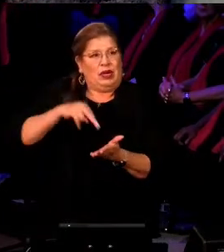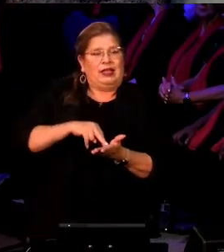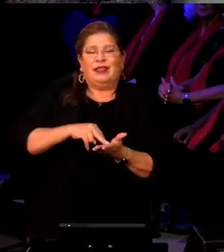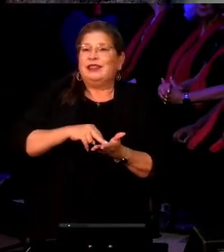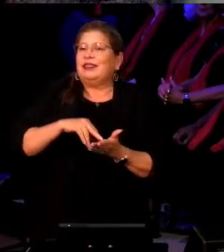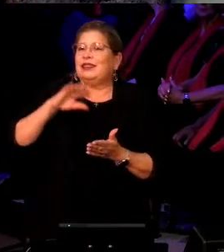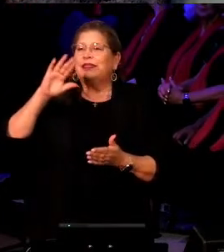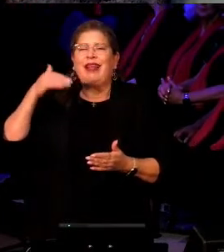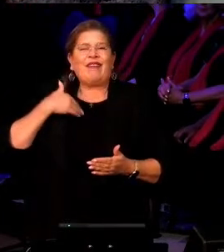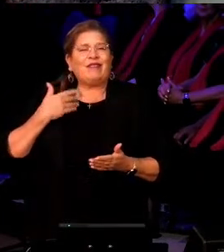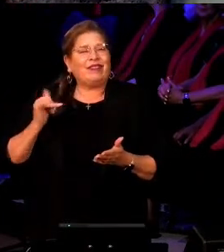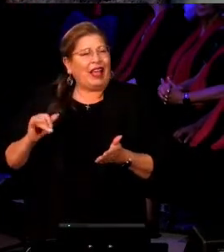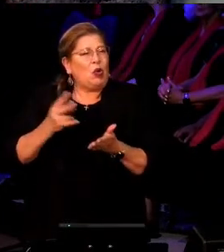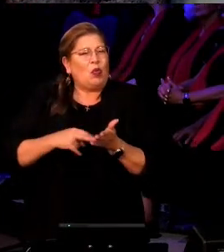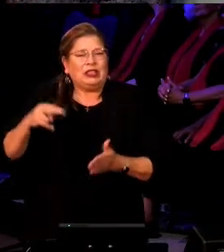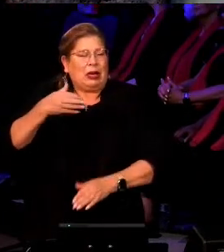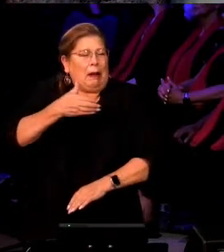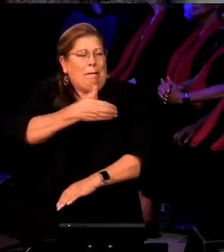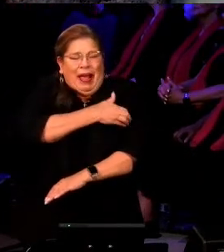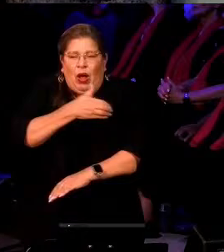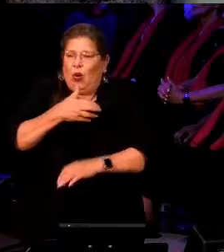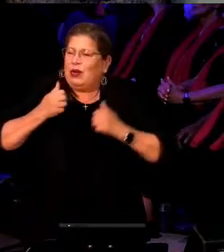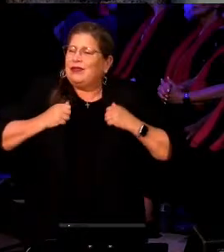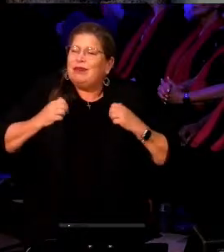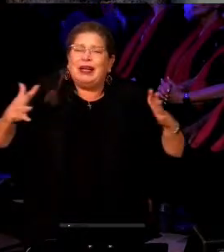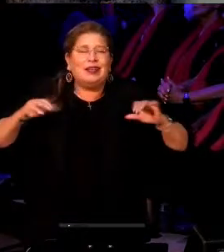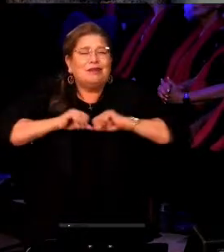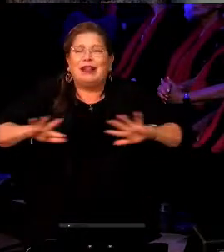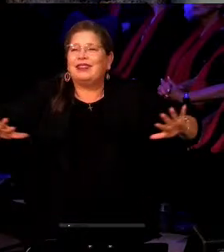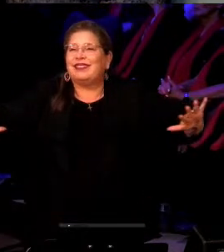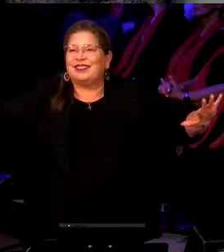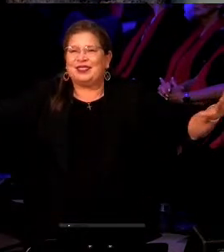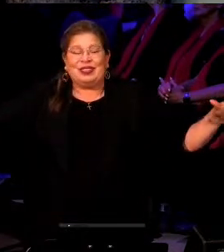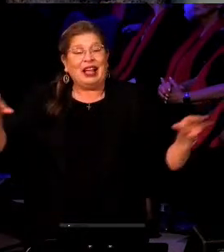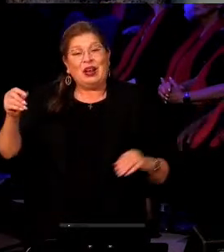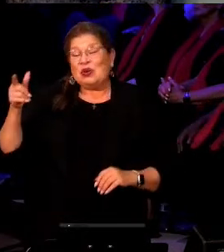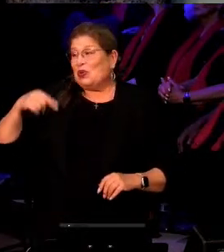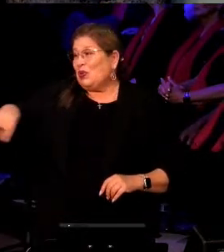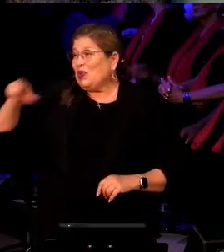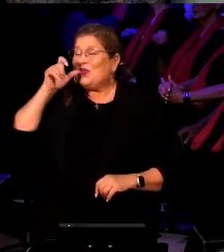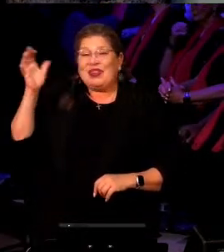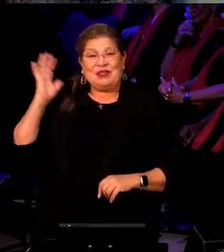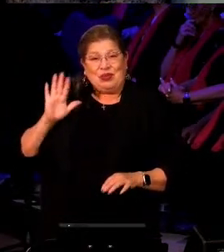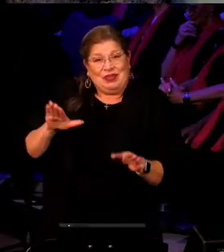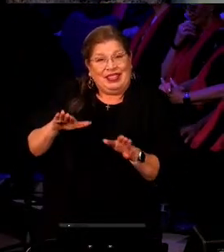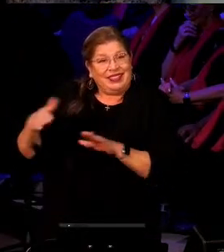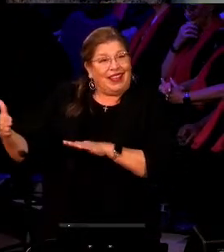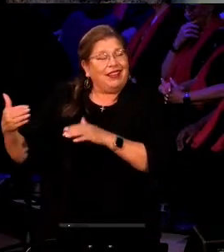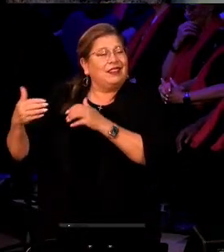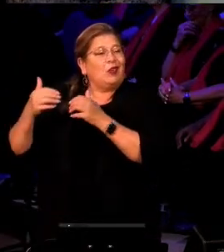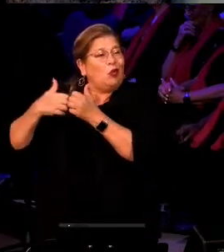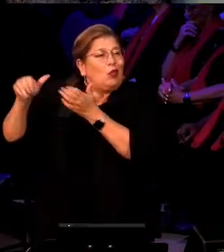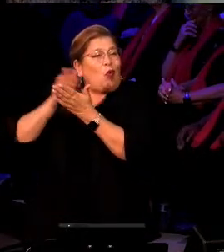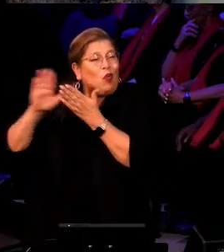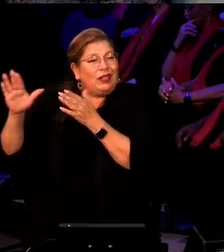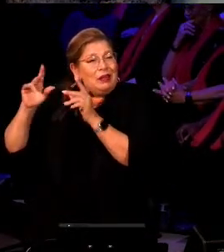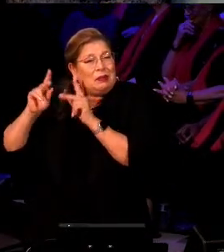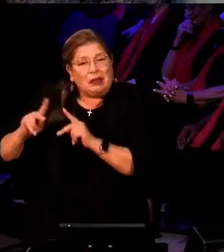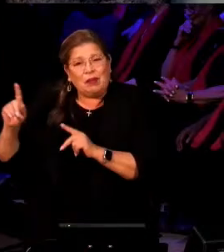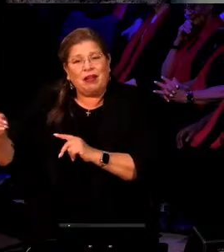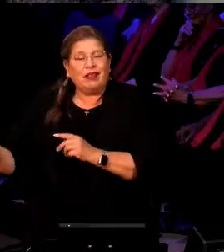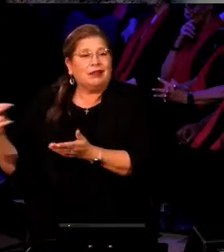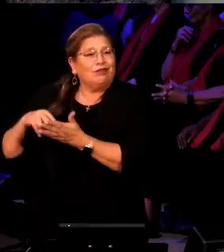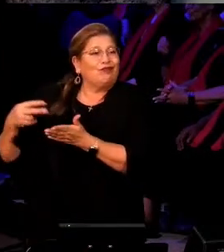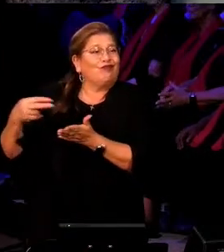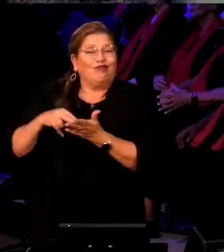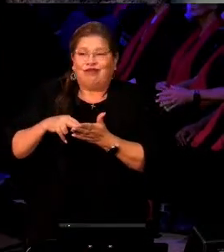resurrection power that flames forth. And the formerly dead righteous people wander the streets